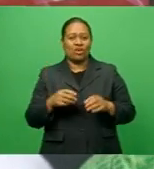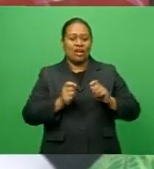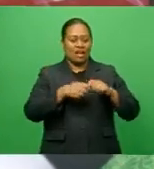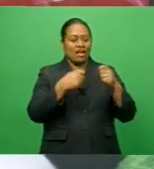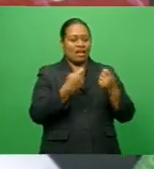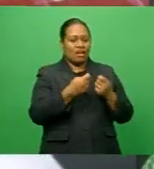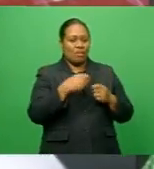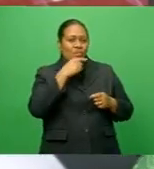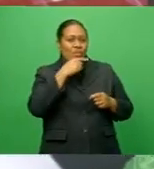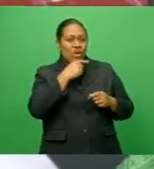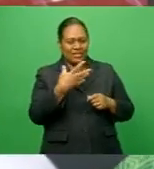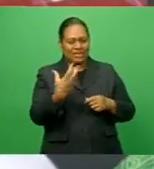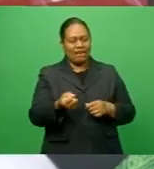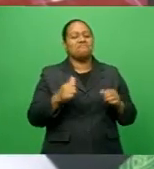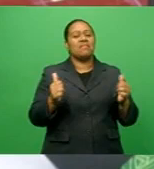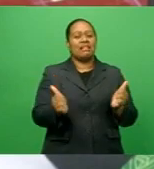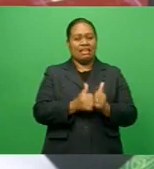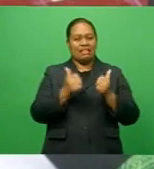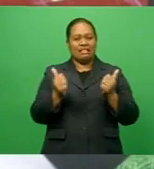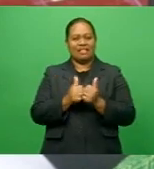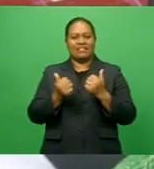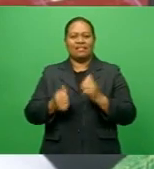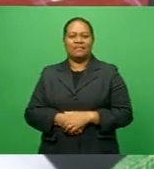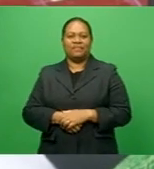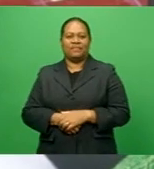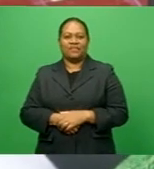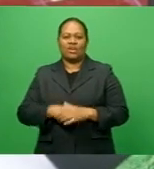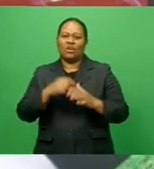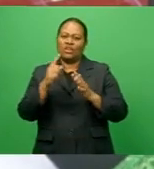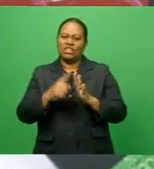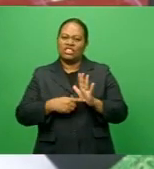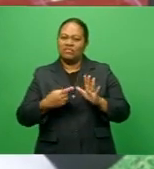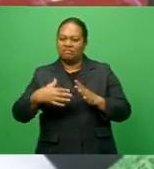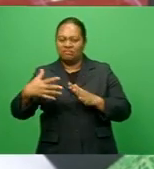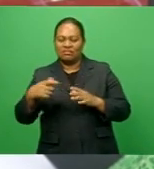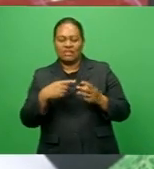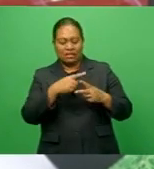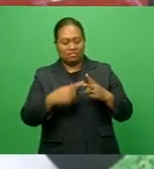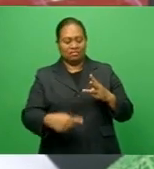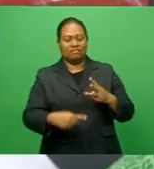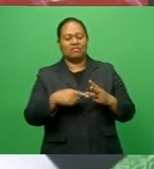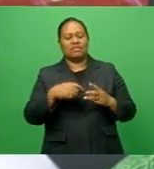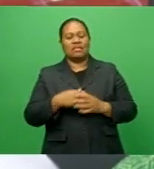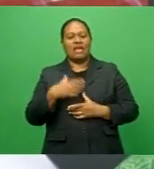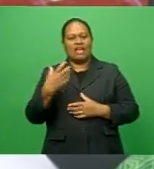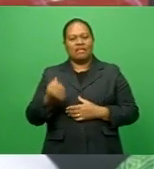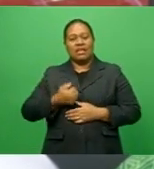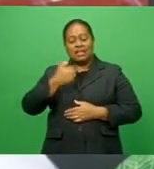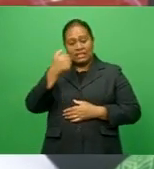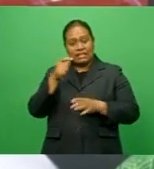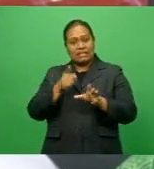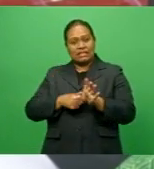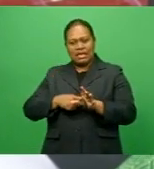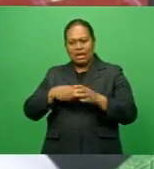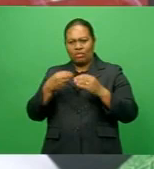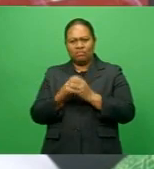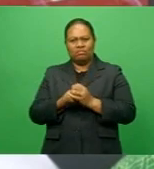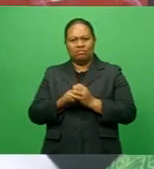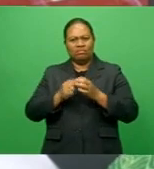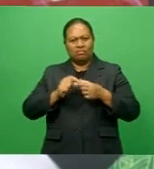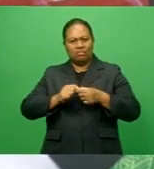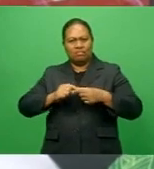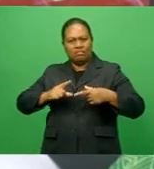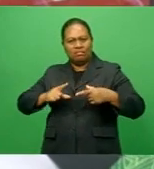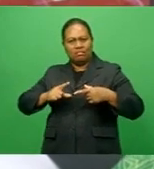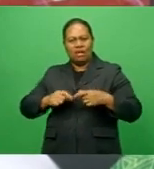own champion is there, and mostly James Singh and Chornasa are from there. 6 years is a gap where a lot